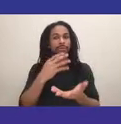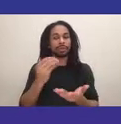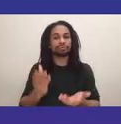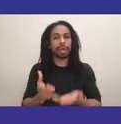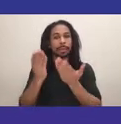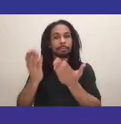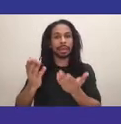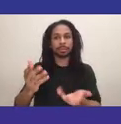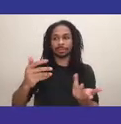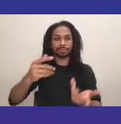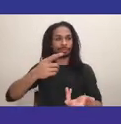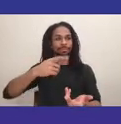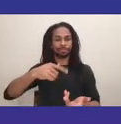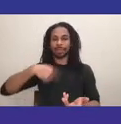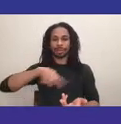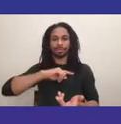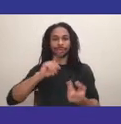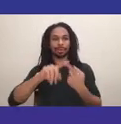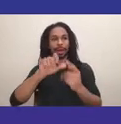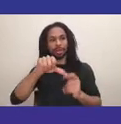to other people in your spaces.